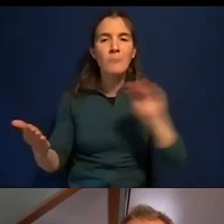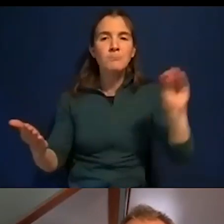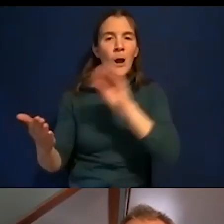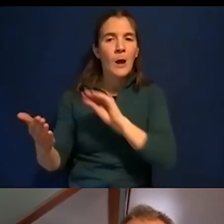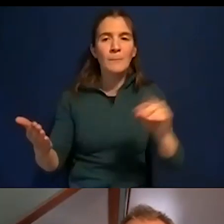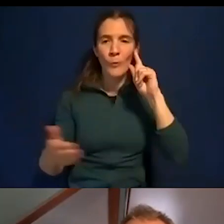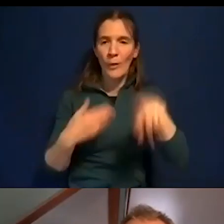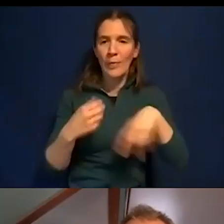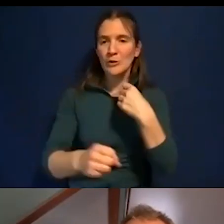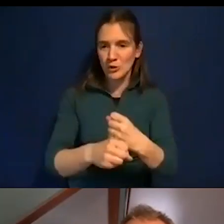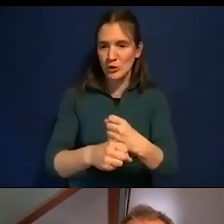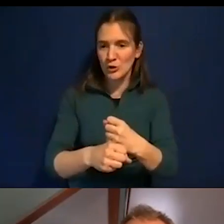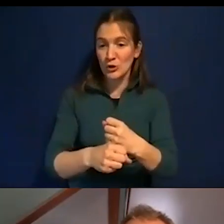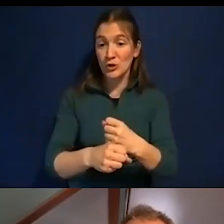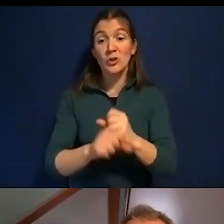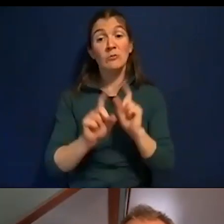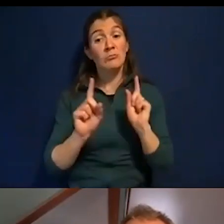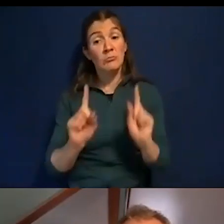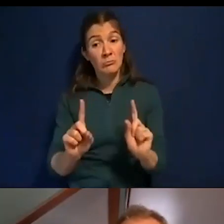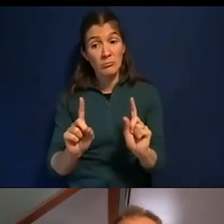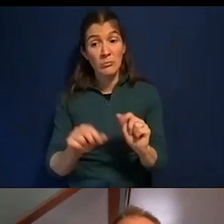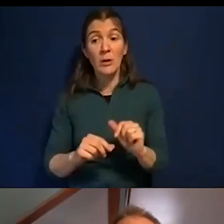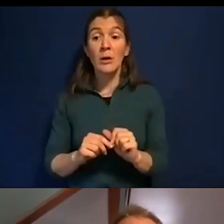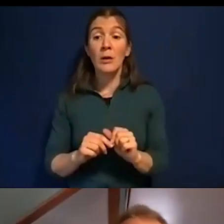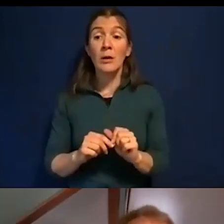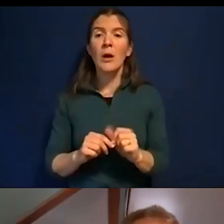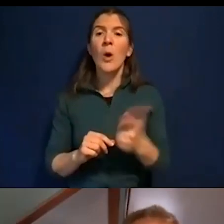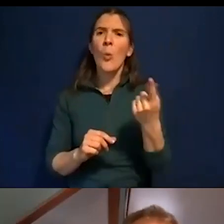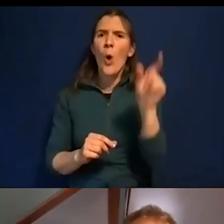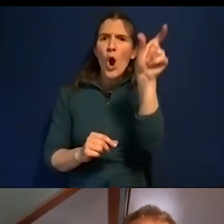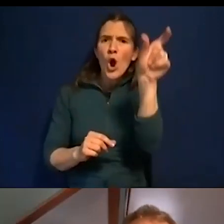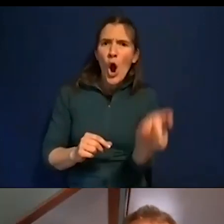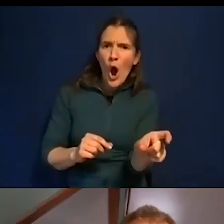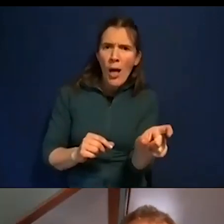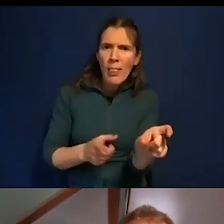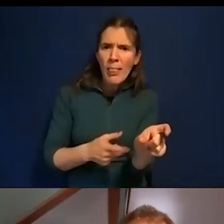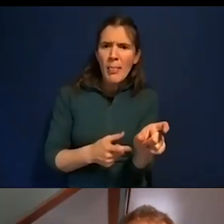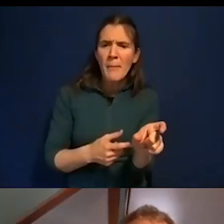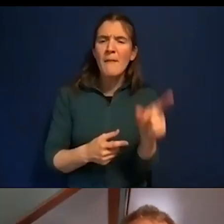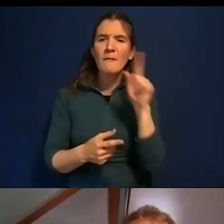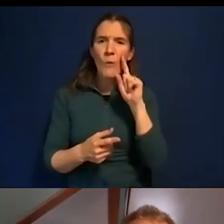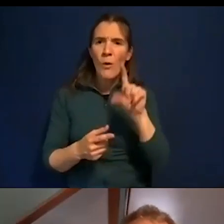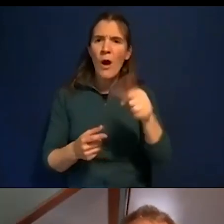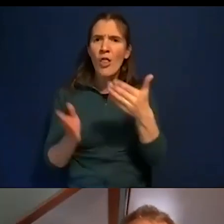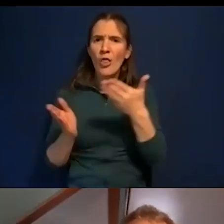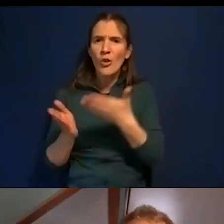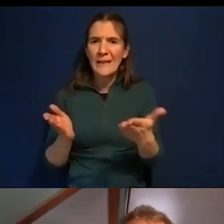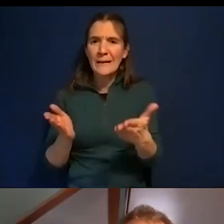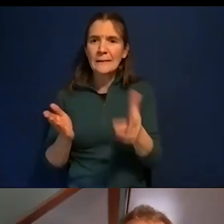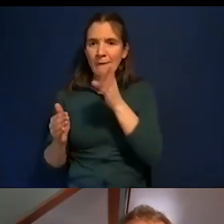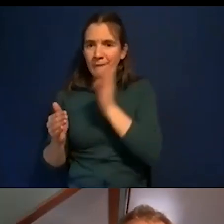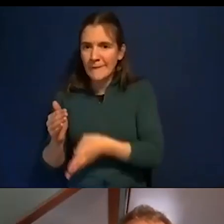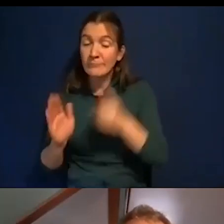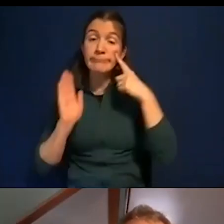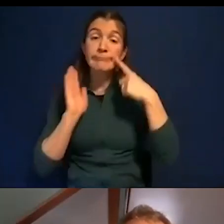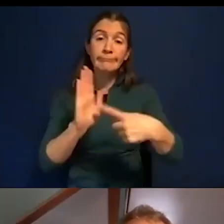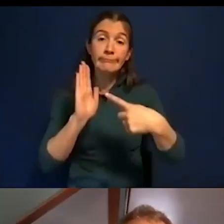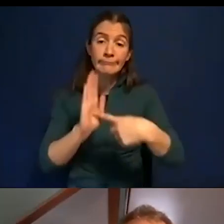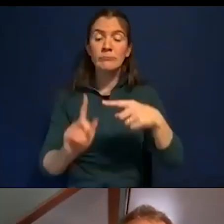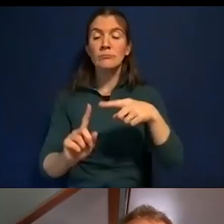You'll notice there's a column there for carry forward items. That includes projects that